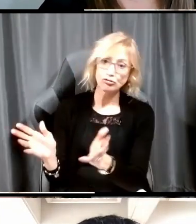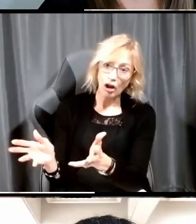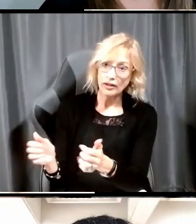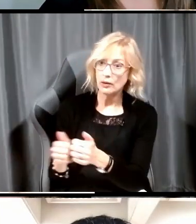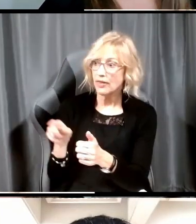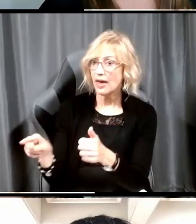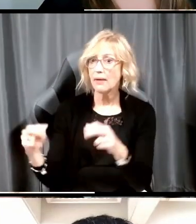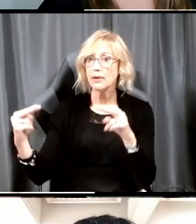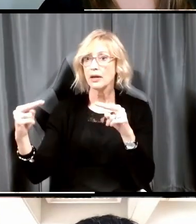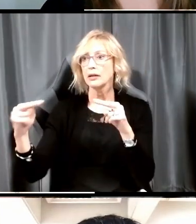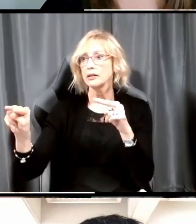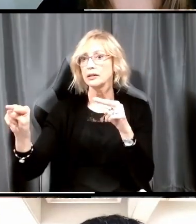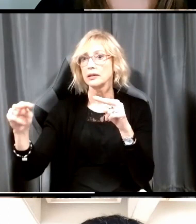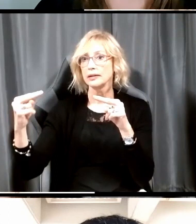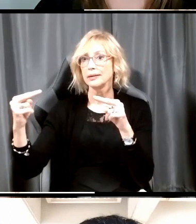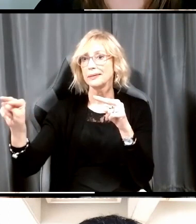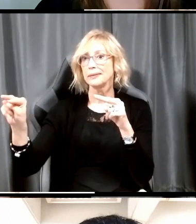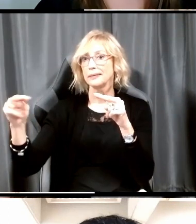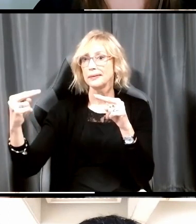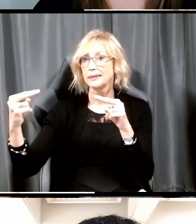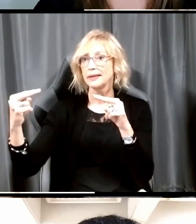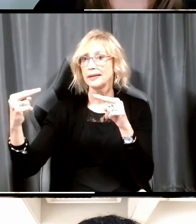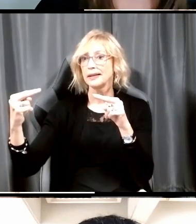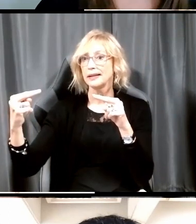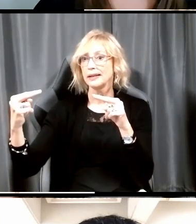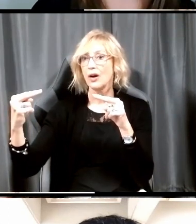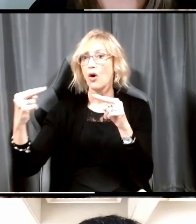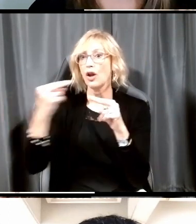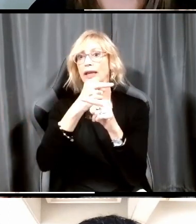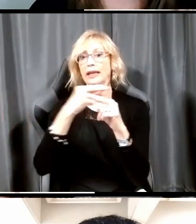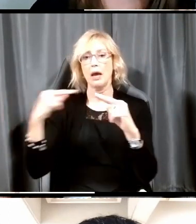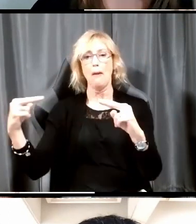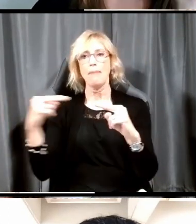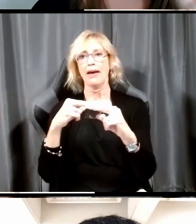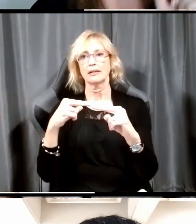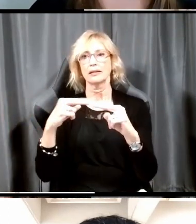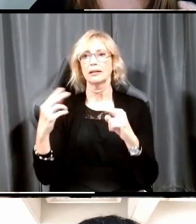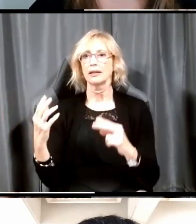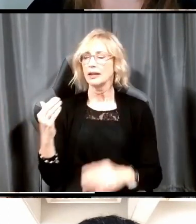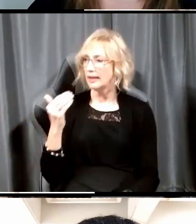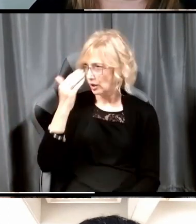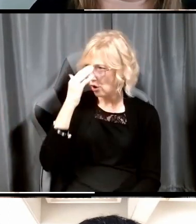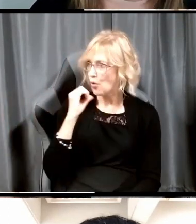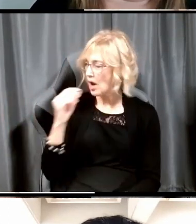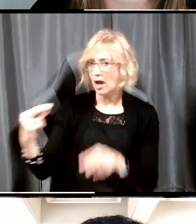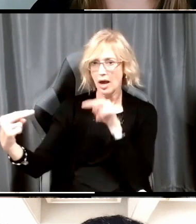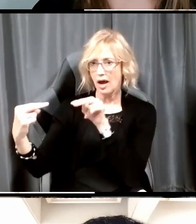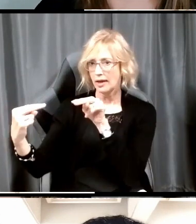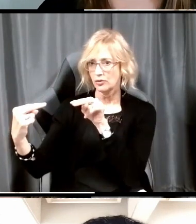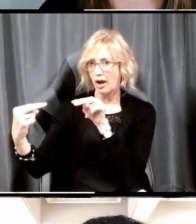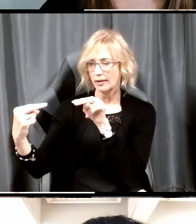them, they look away, or they're looking past you, like you're not getting that eye-to-eye